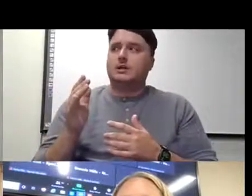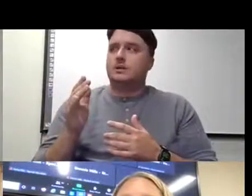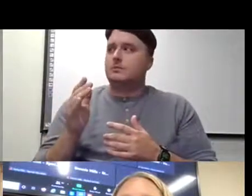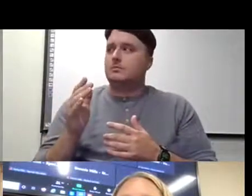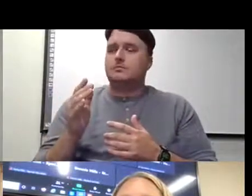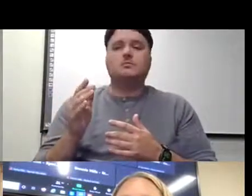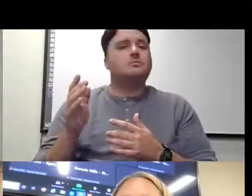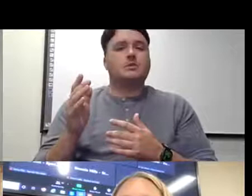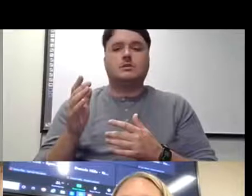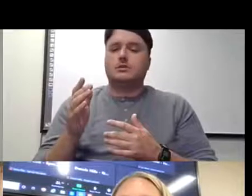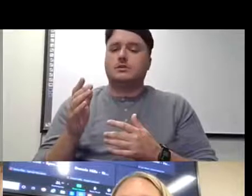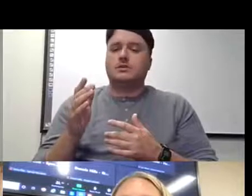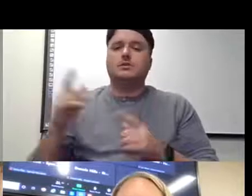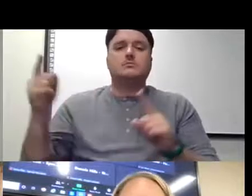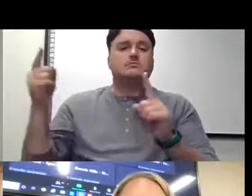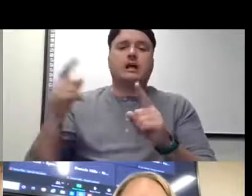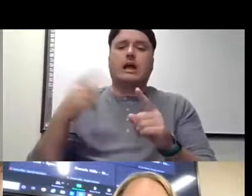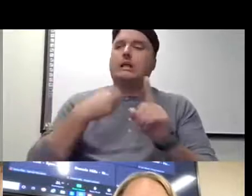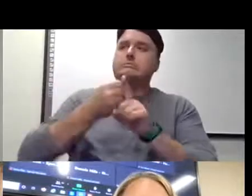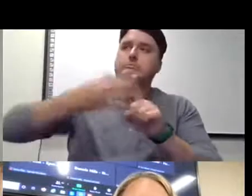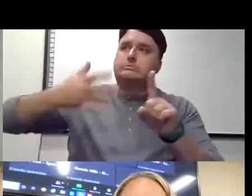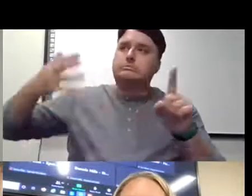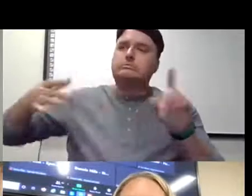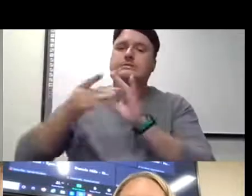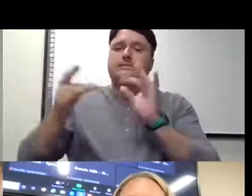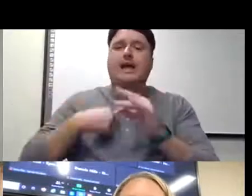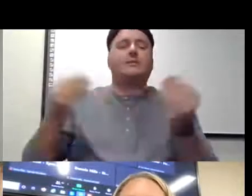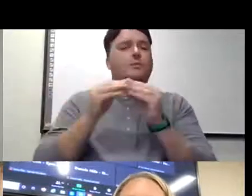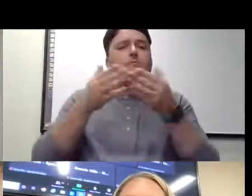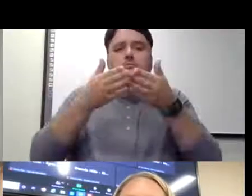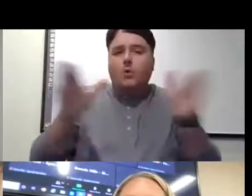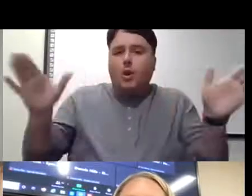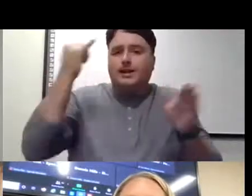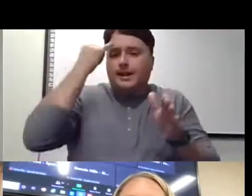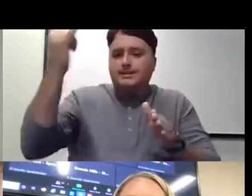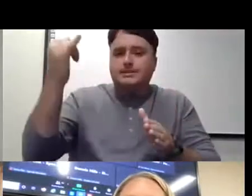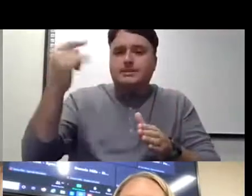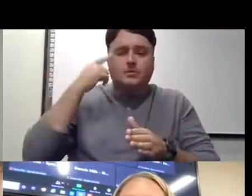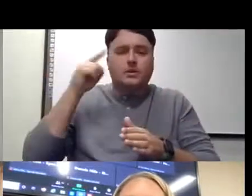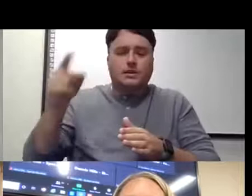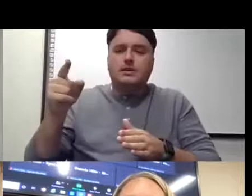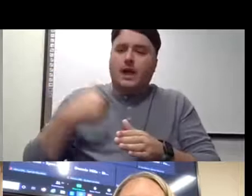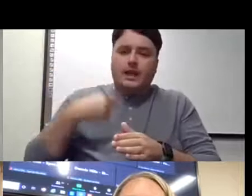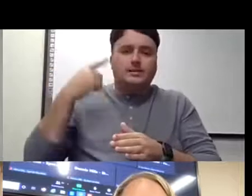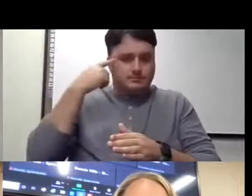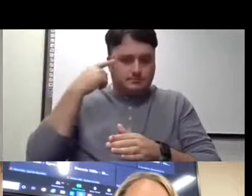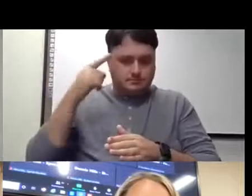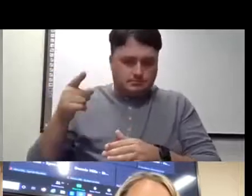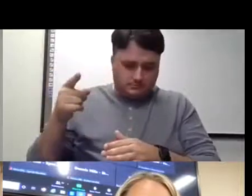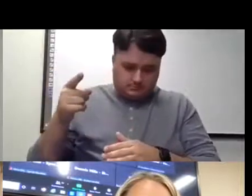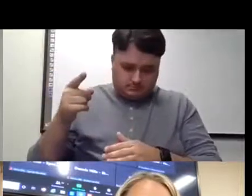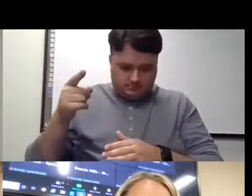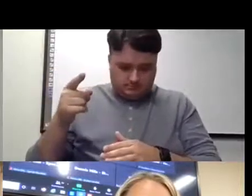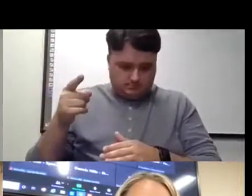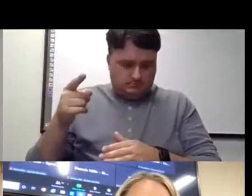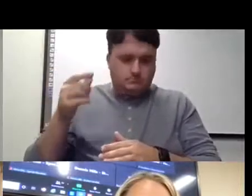unless I went to that level of detail, Allison, I can give you kind of a broad perspective of it. I think there's